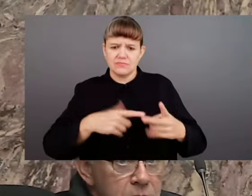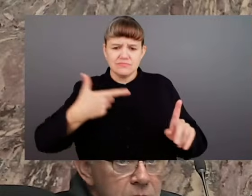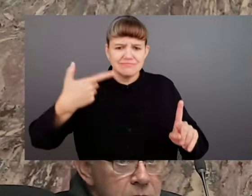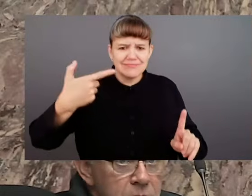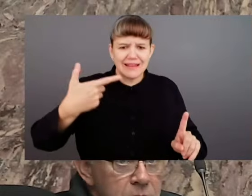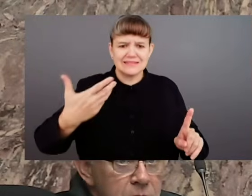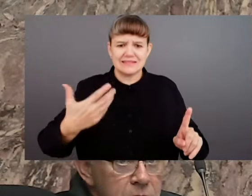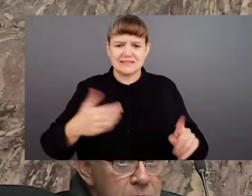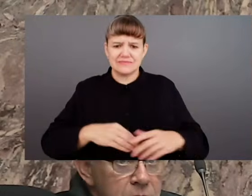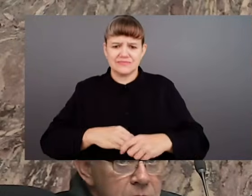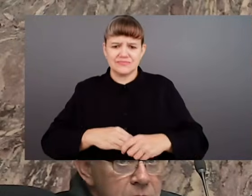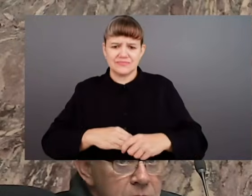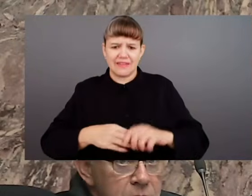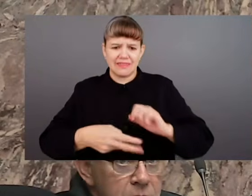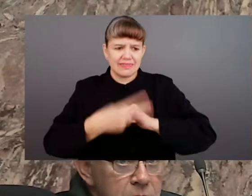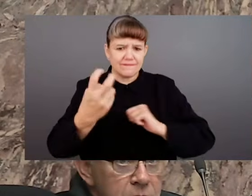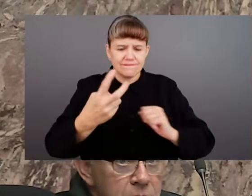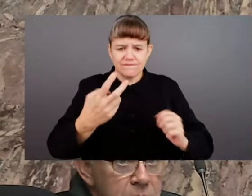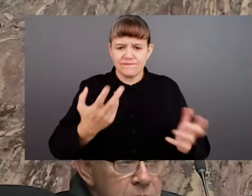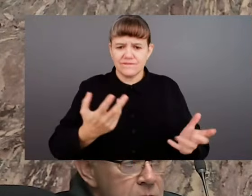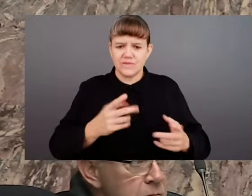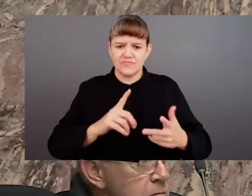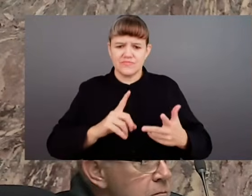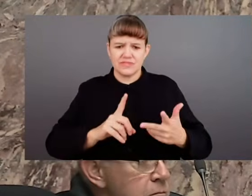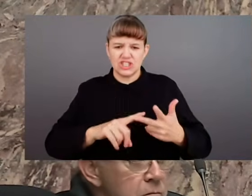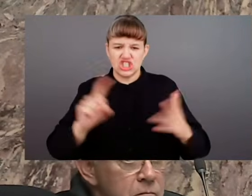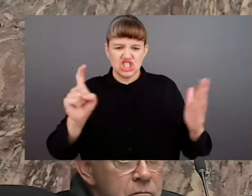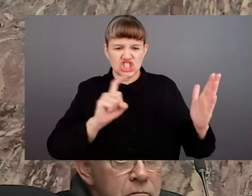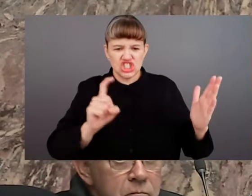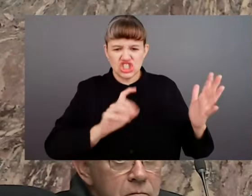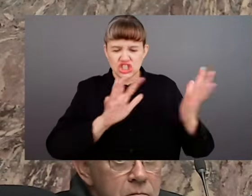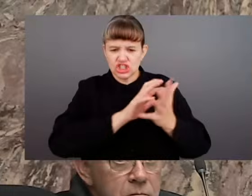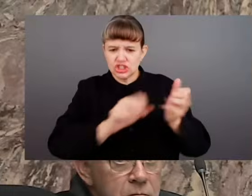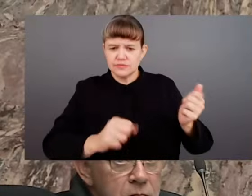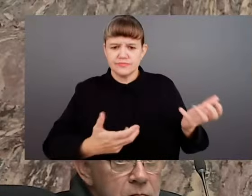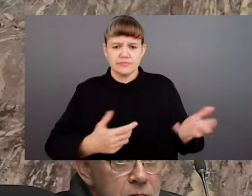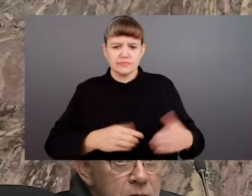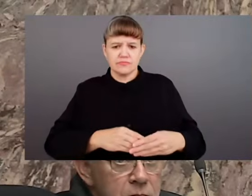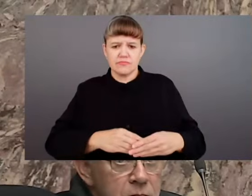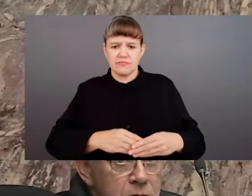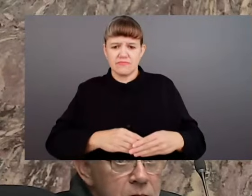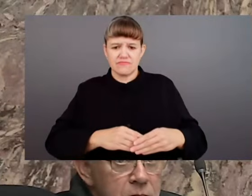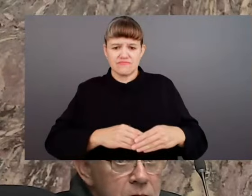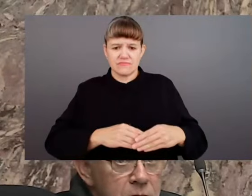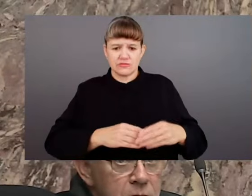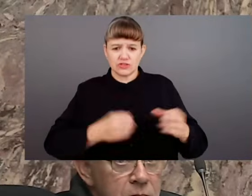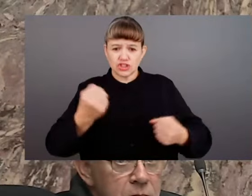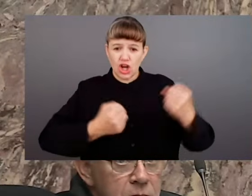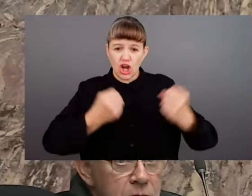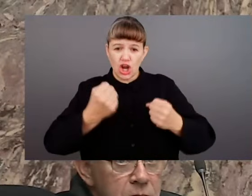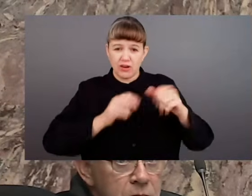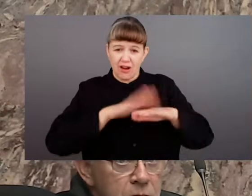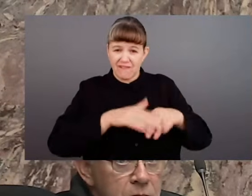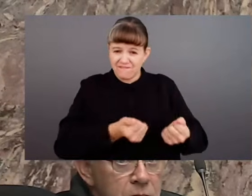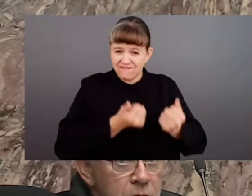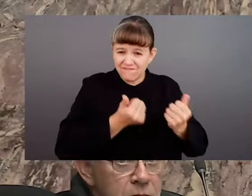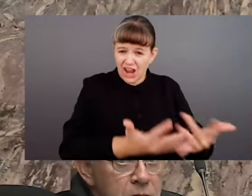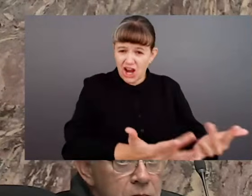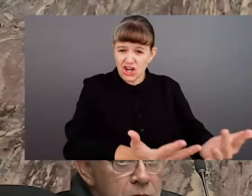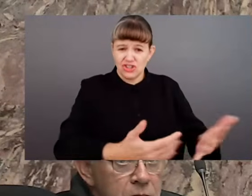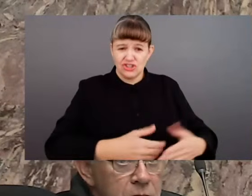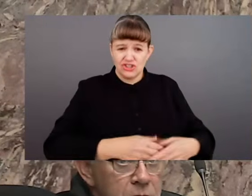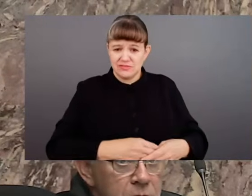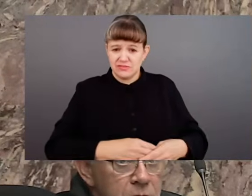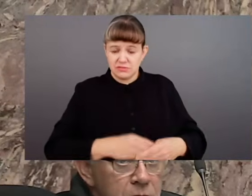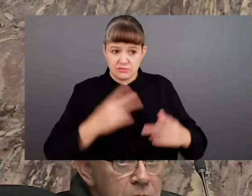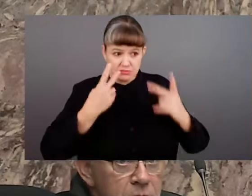never seen any of these things." Will this minister explain why small towns like Smithers are paying out of pocket because this government